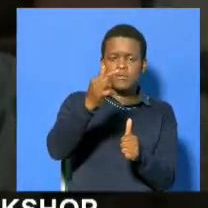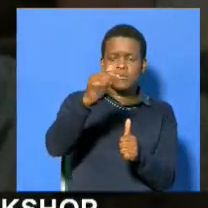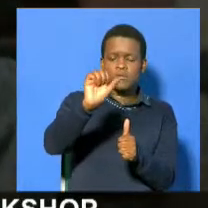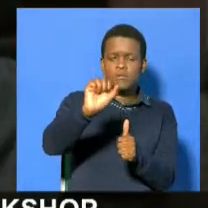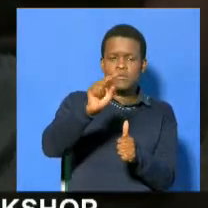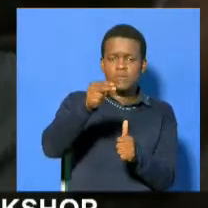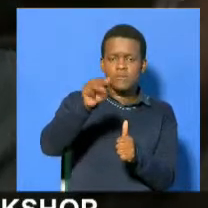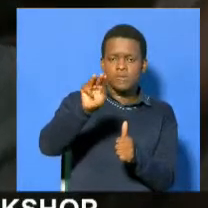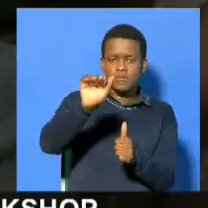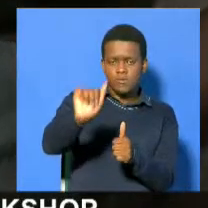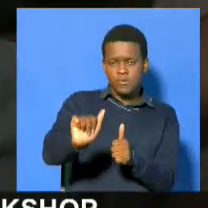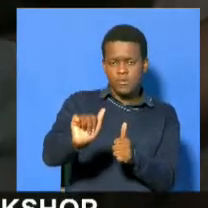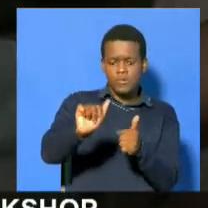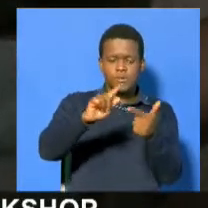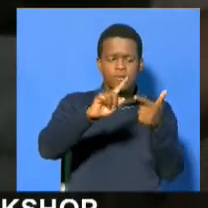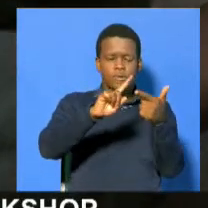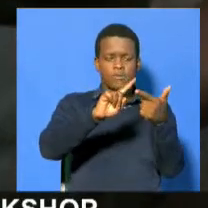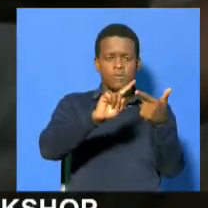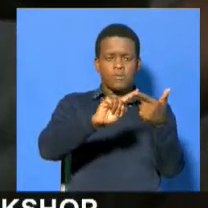le ko